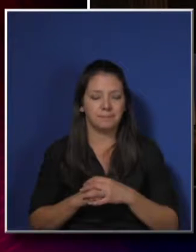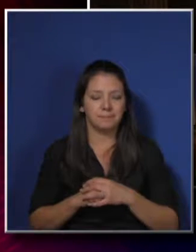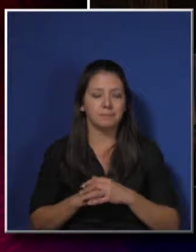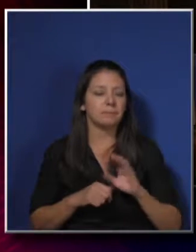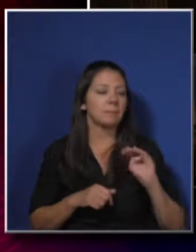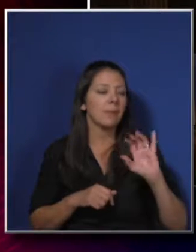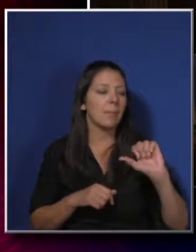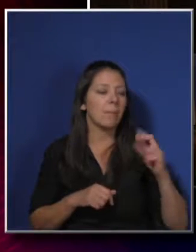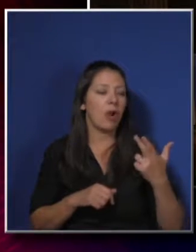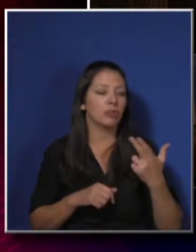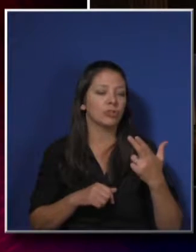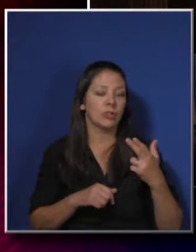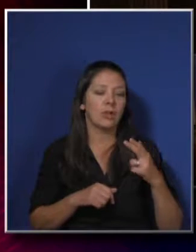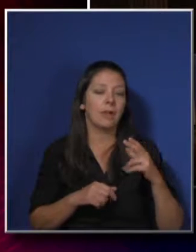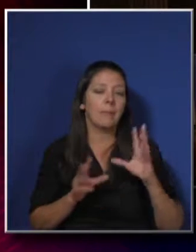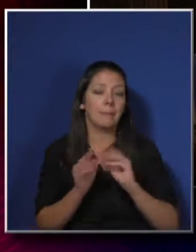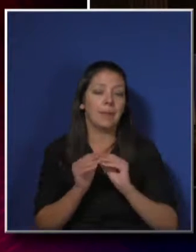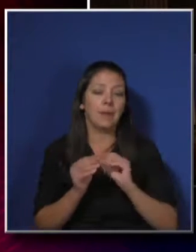March 5th.